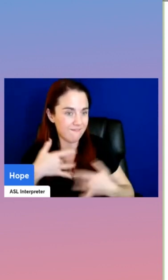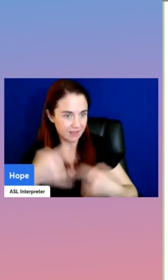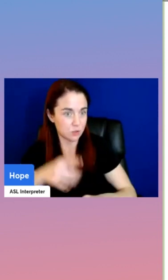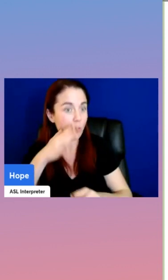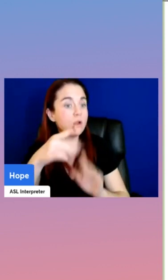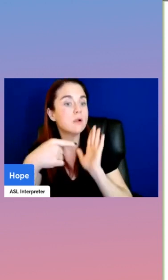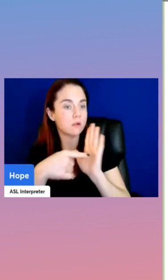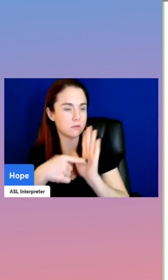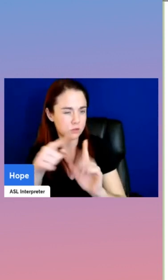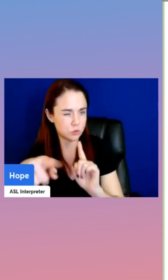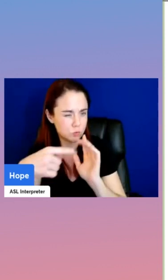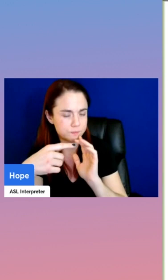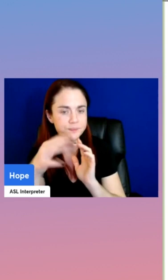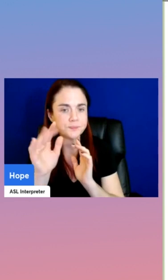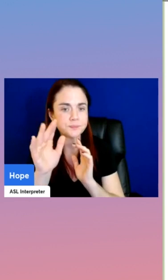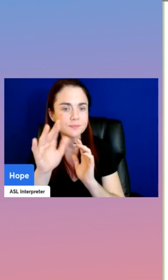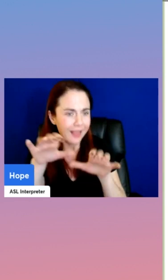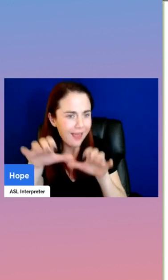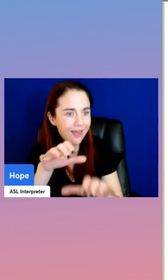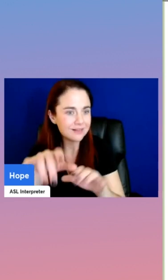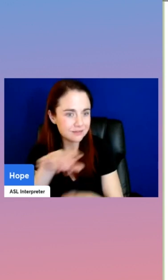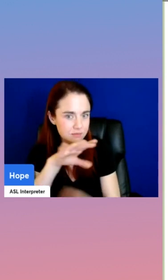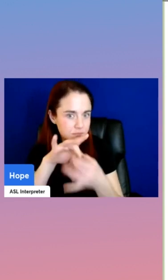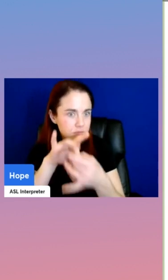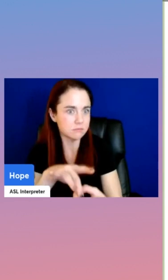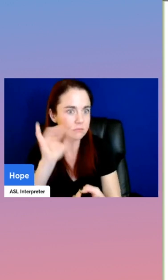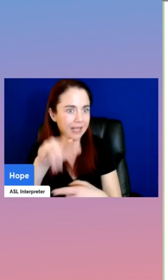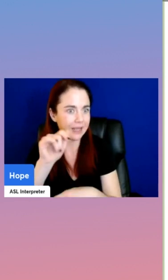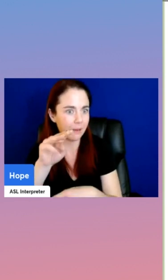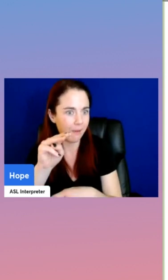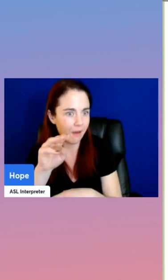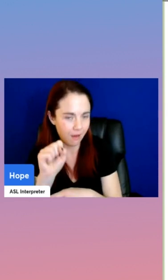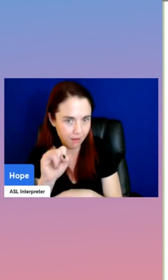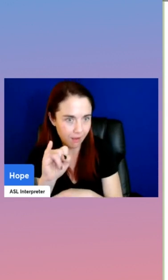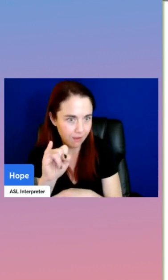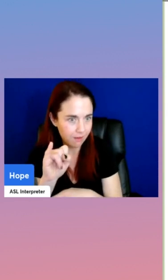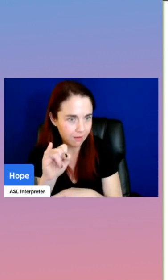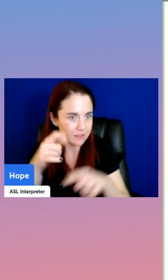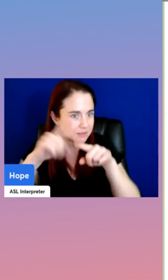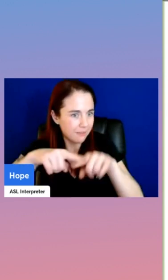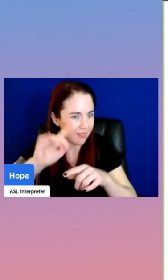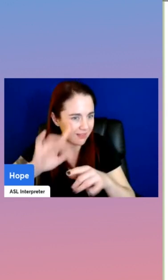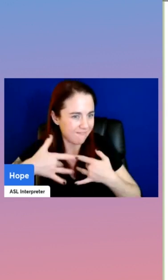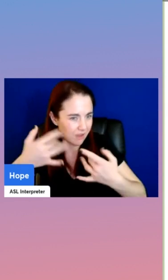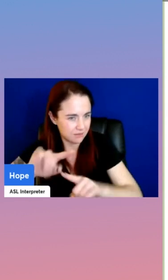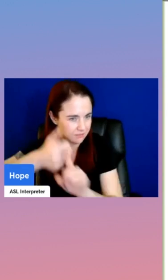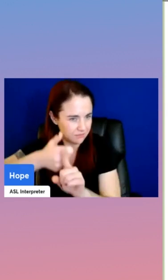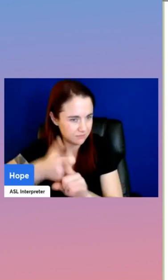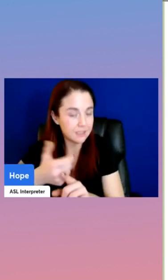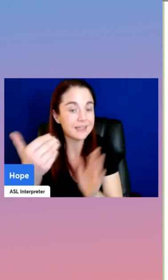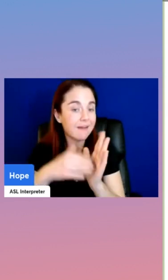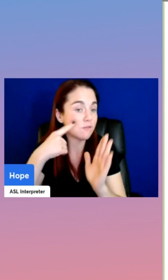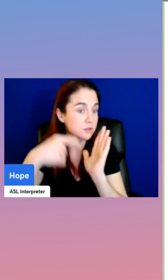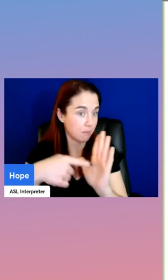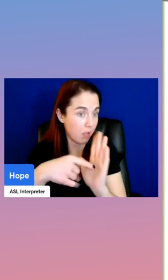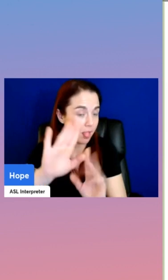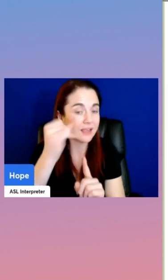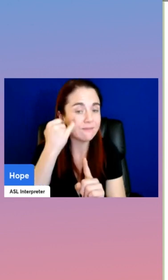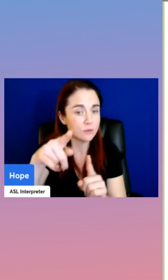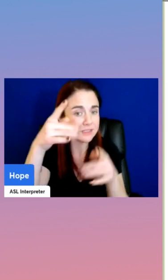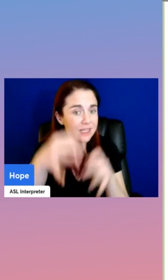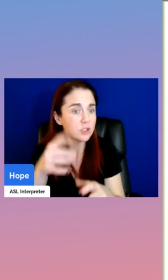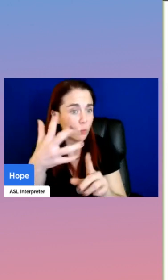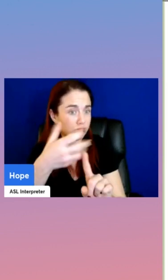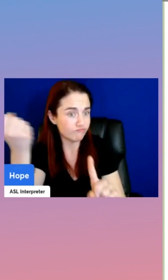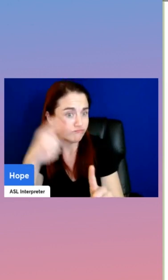example, act upon the AMIs depending on the events. Again, for example, if you decide to revoke an